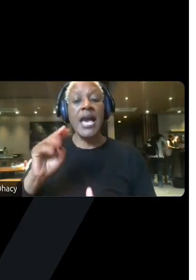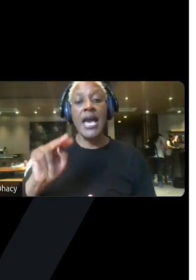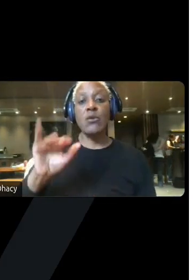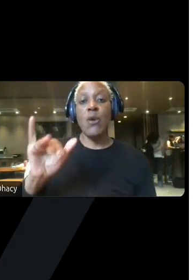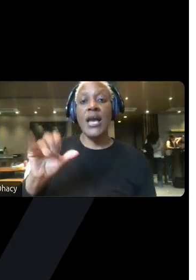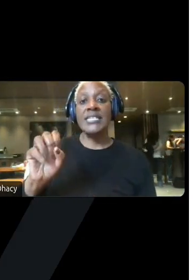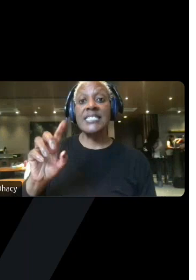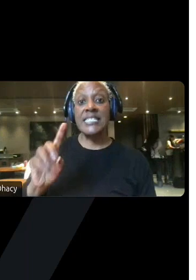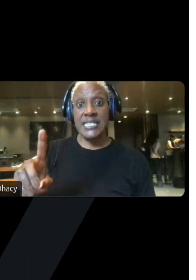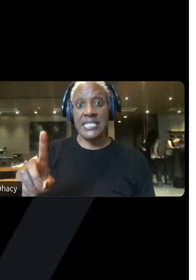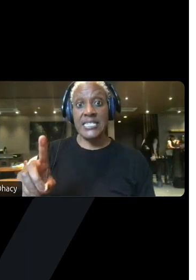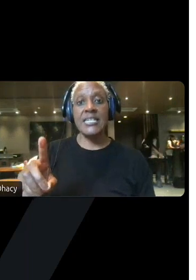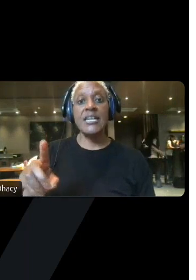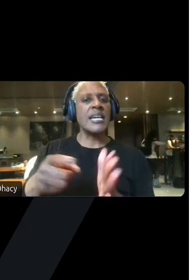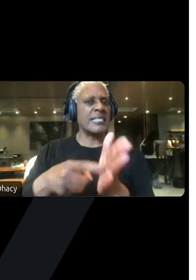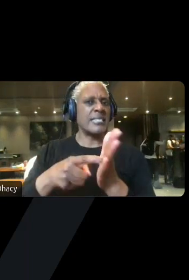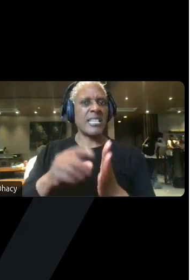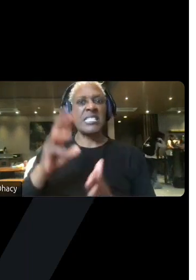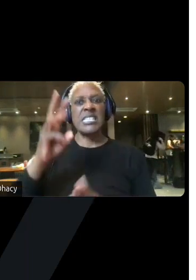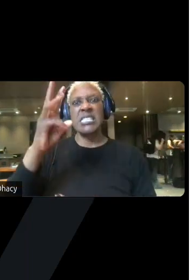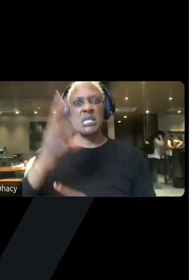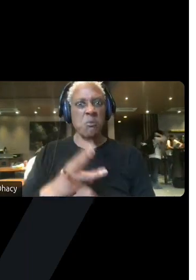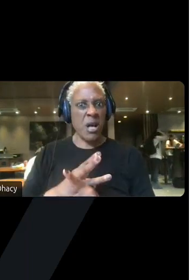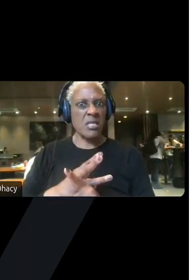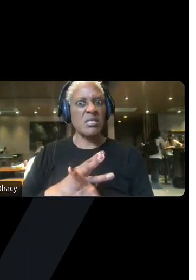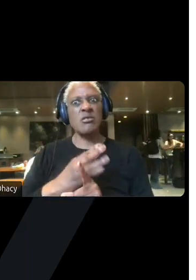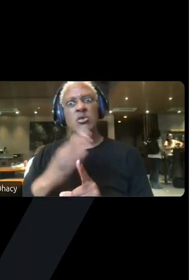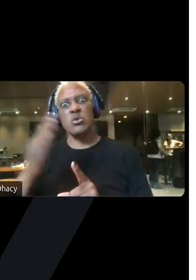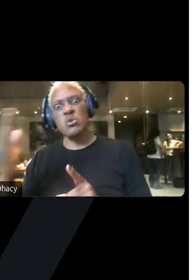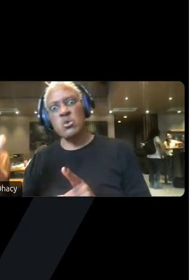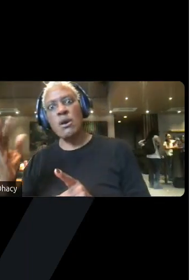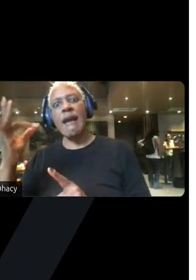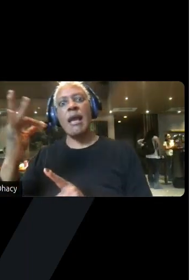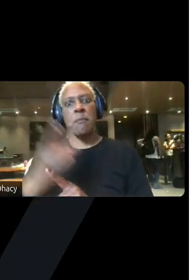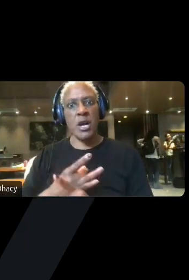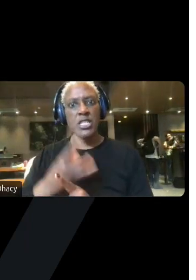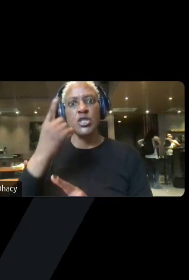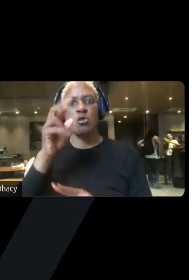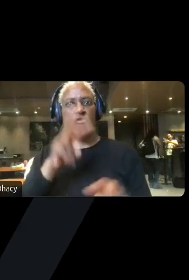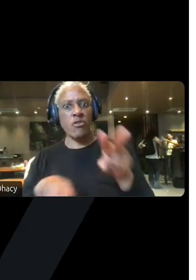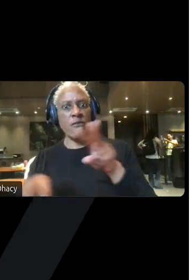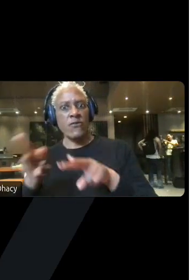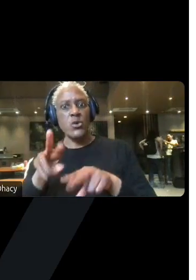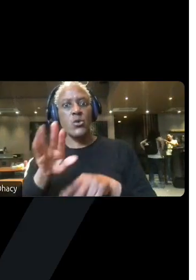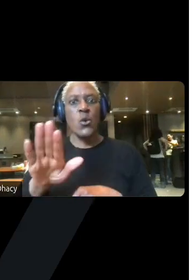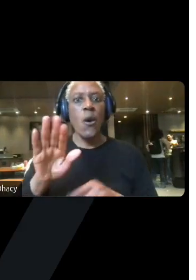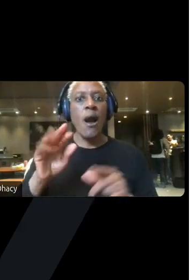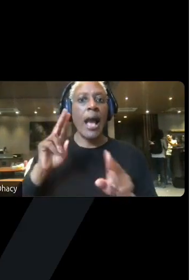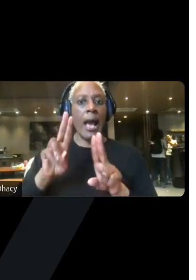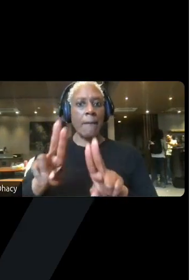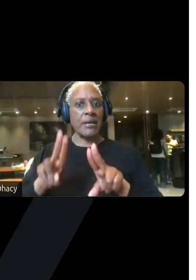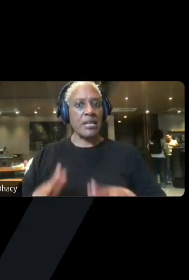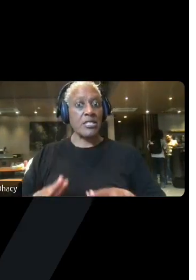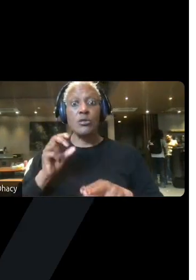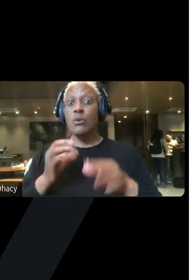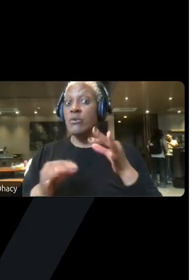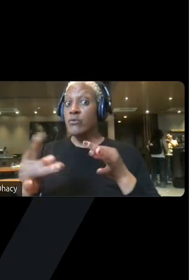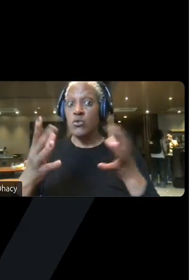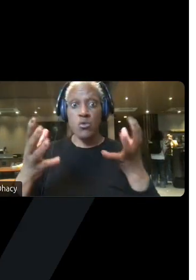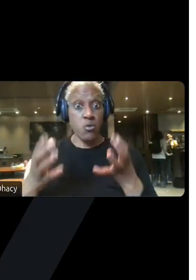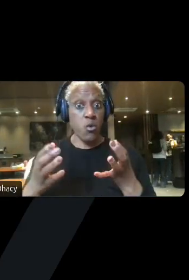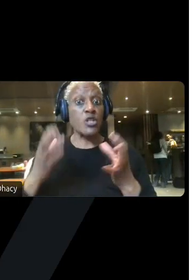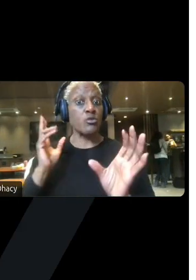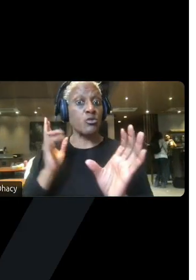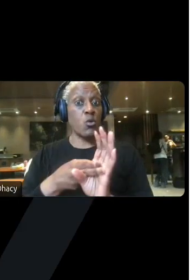NYSED takes 6 to 8 months to review applications. So if you're interested in teaching at New York City Public Schools,